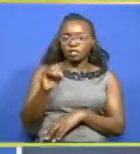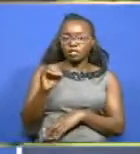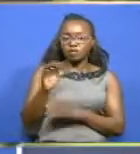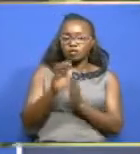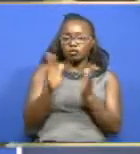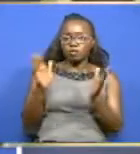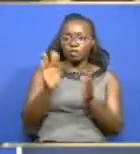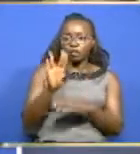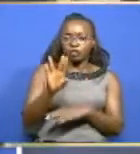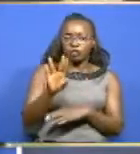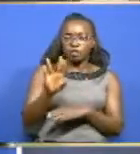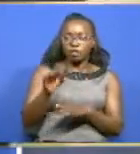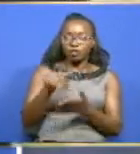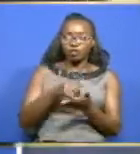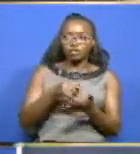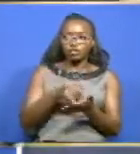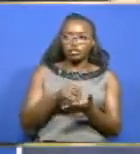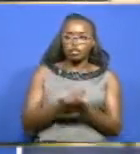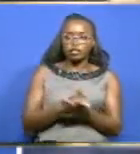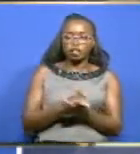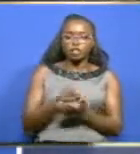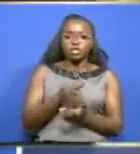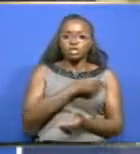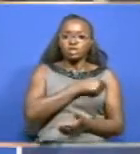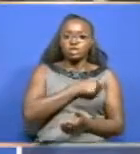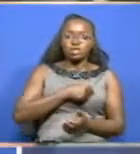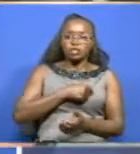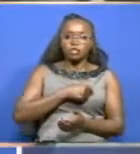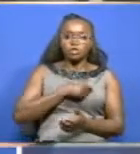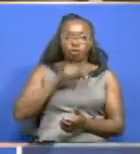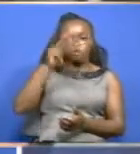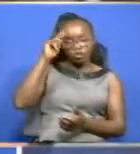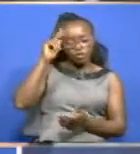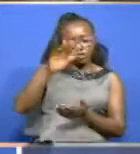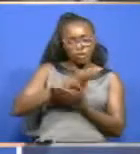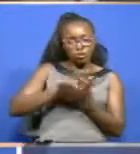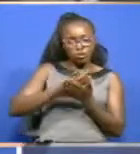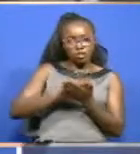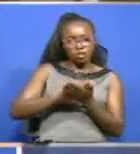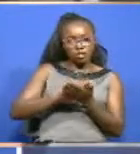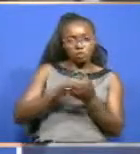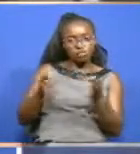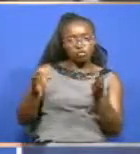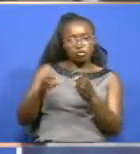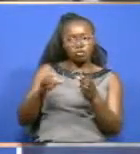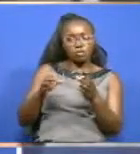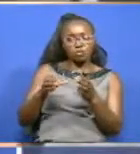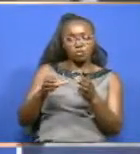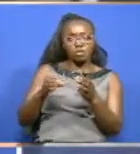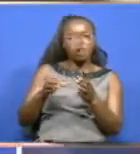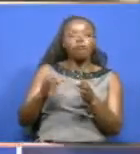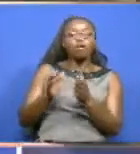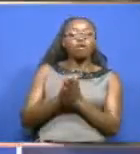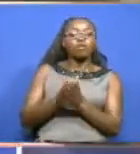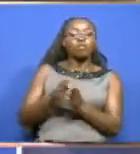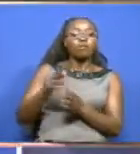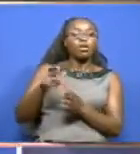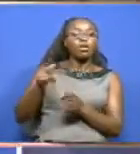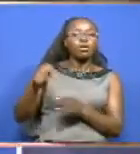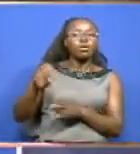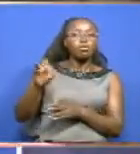development. Sattari is leading a delegation of Iranian knowledge-based firms in the fields of petrochemicals,